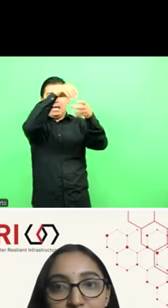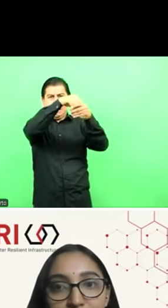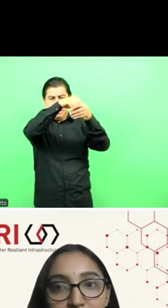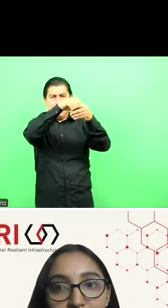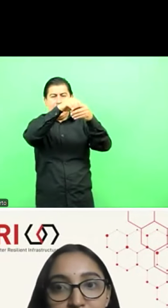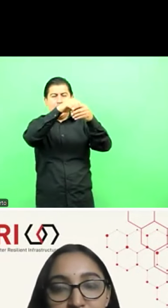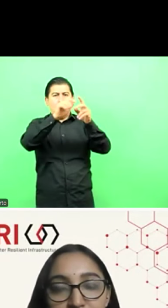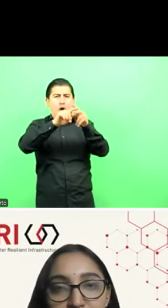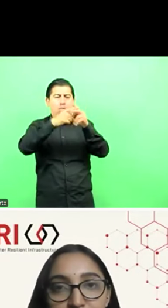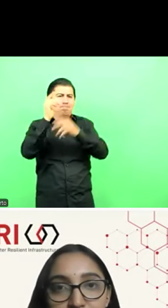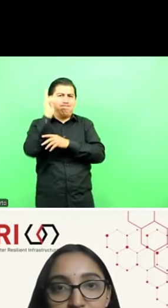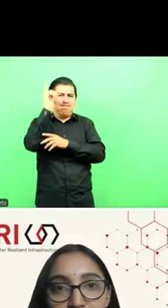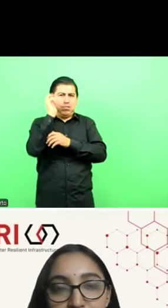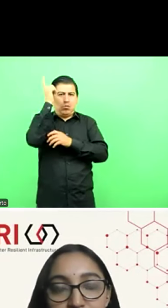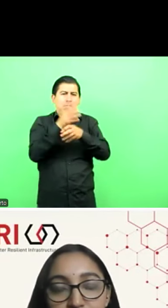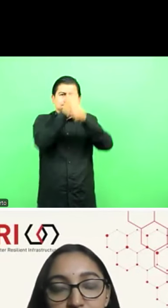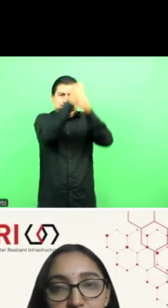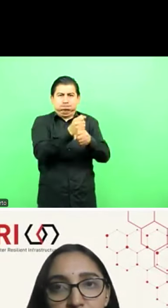please.